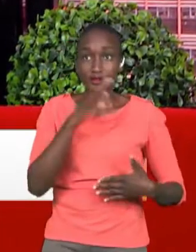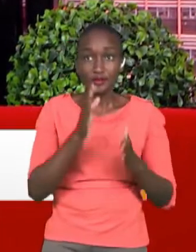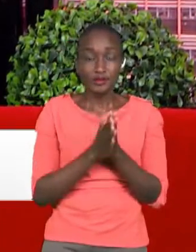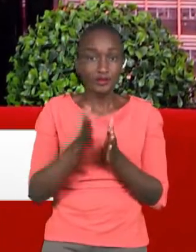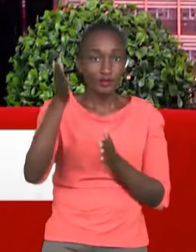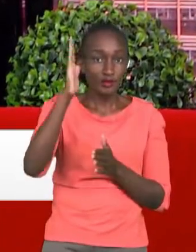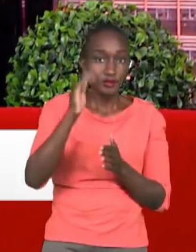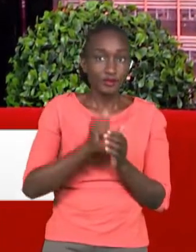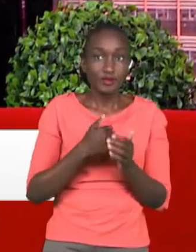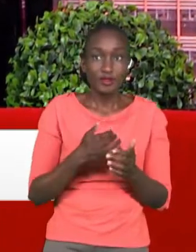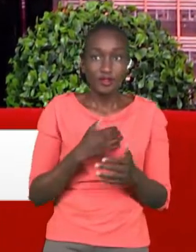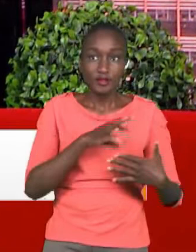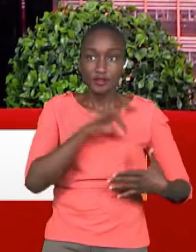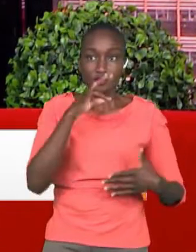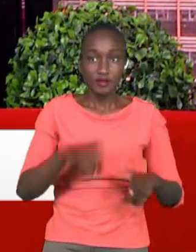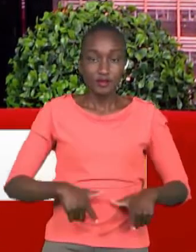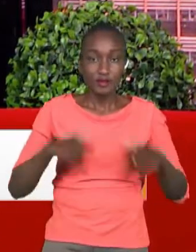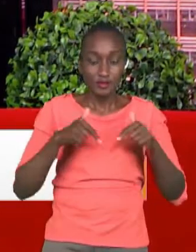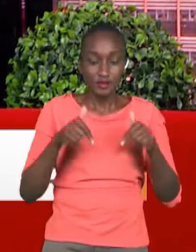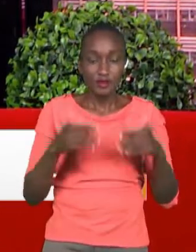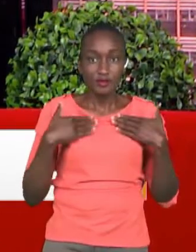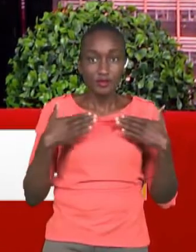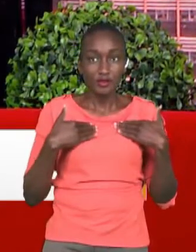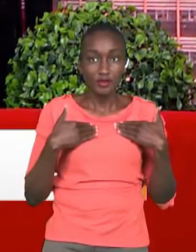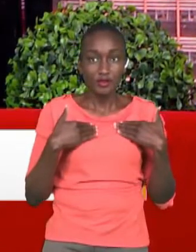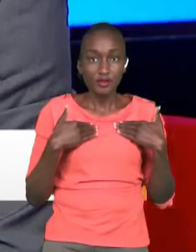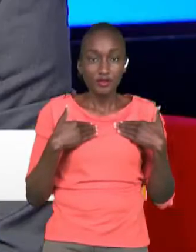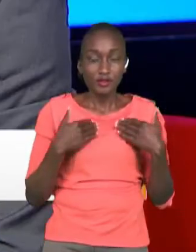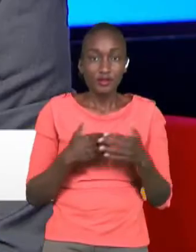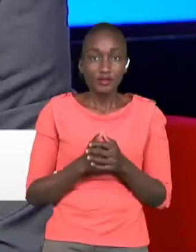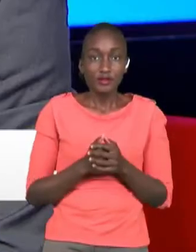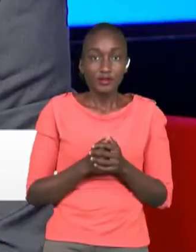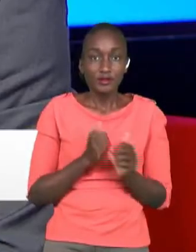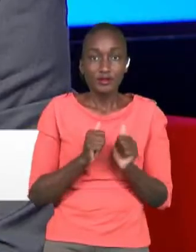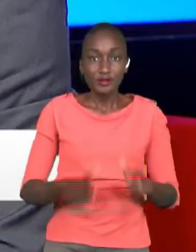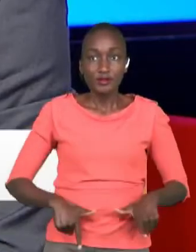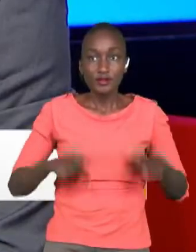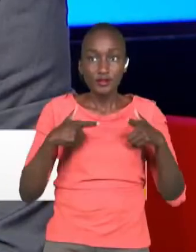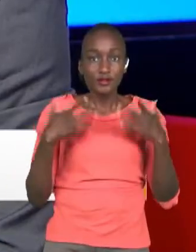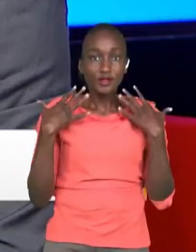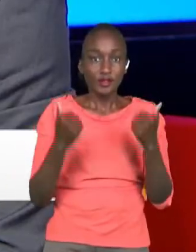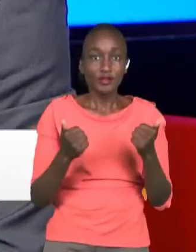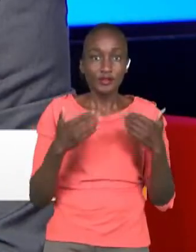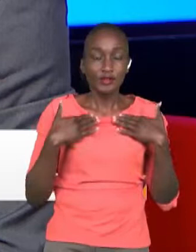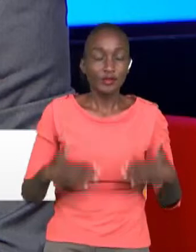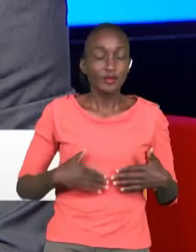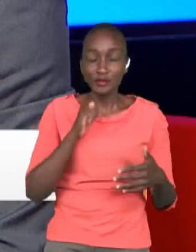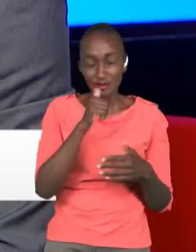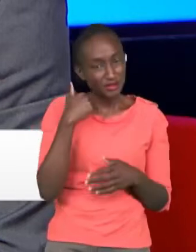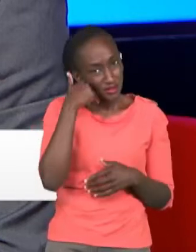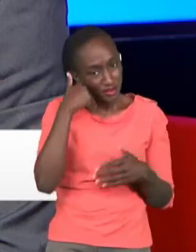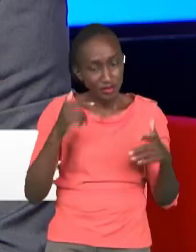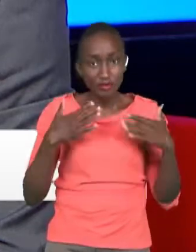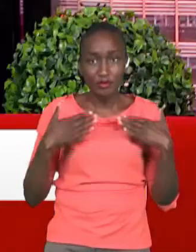When our soul is going to leave this body, our soul should leave the healthy body, not the sick body, or not